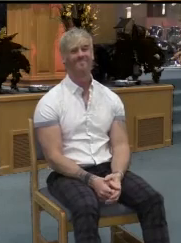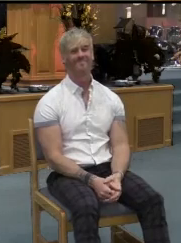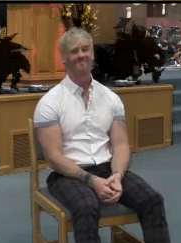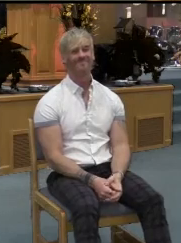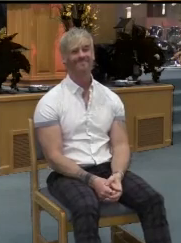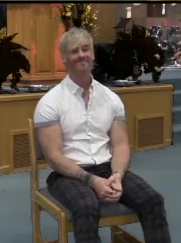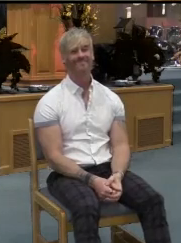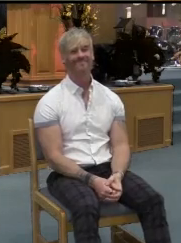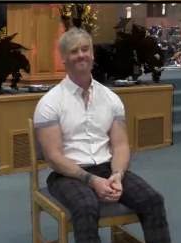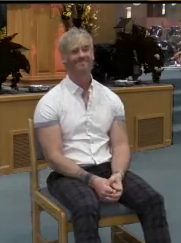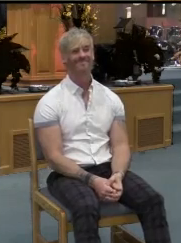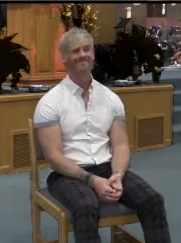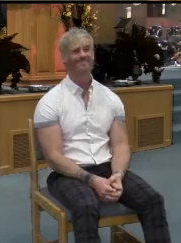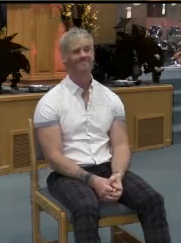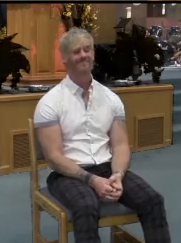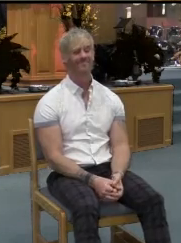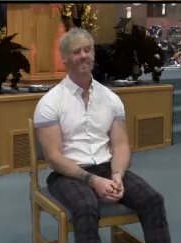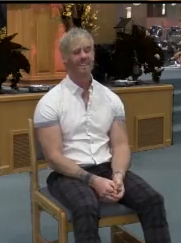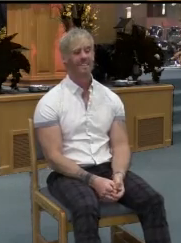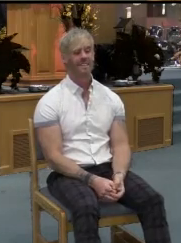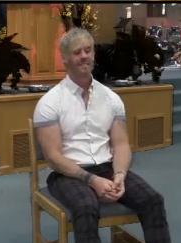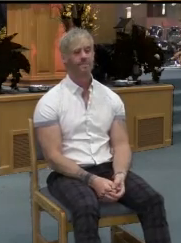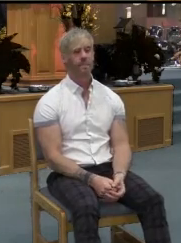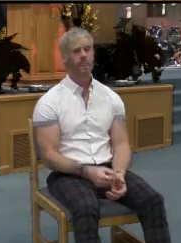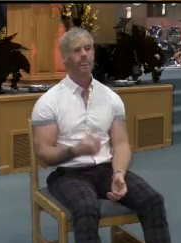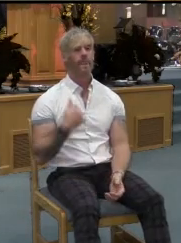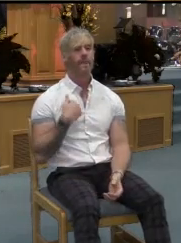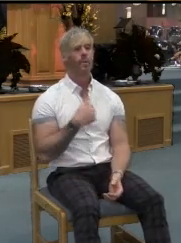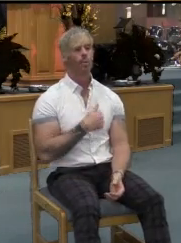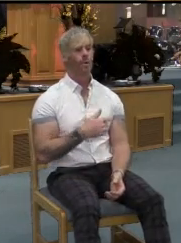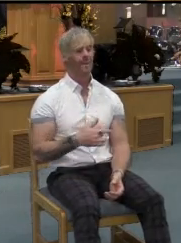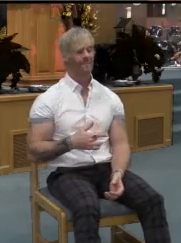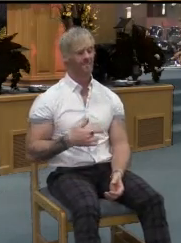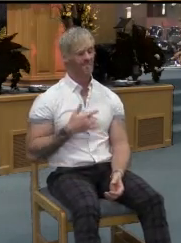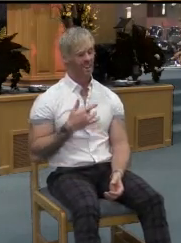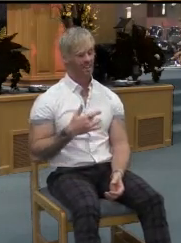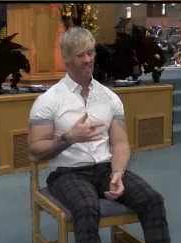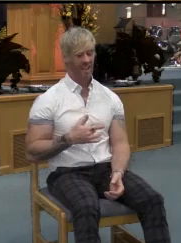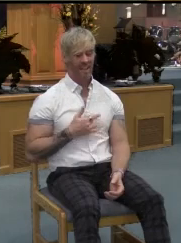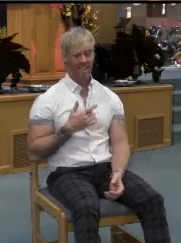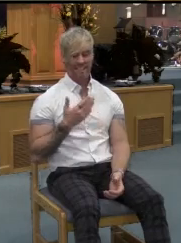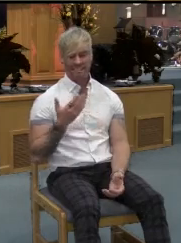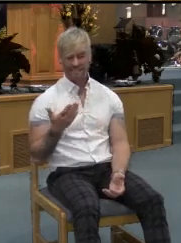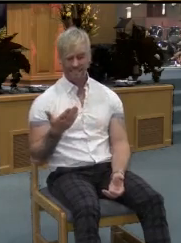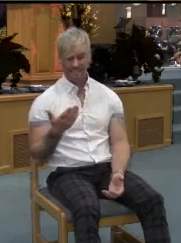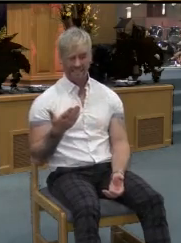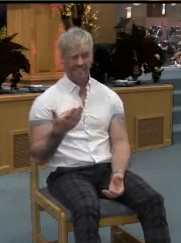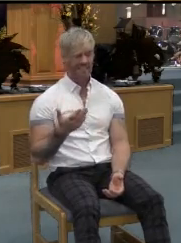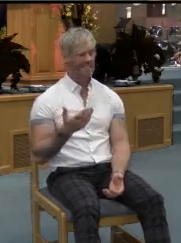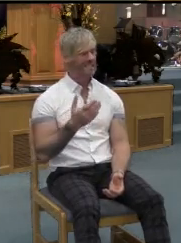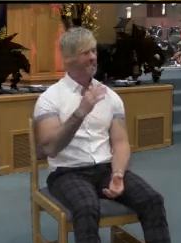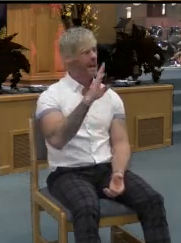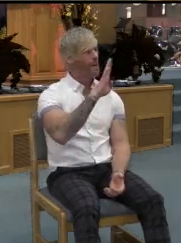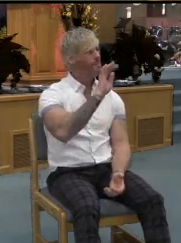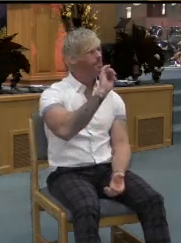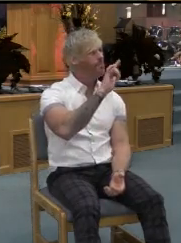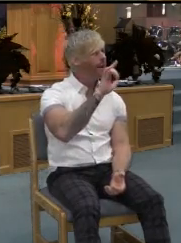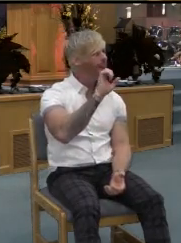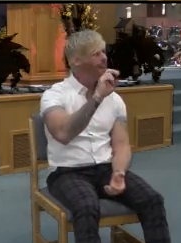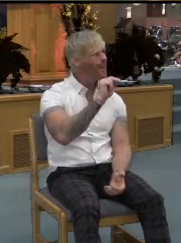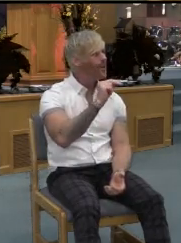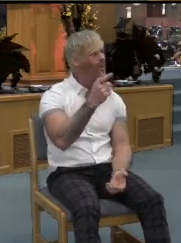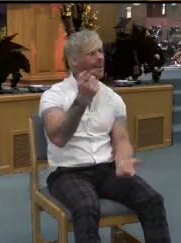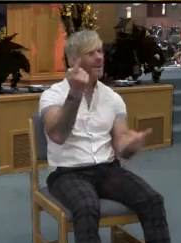So we were all like, we feel like we've been violated with a balloon coming over the United States, and what are we going to do?